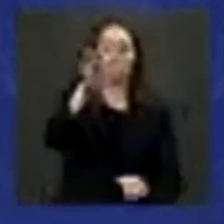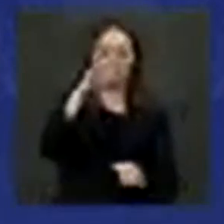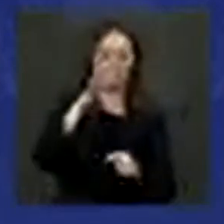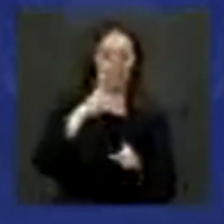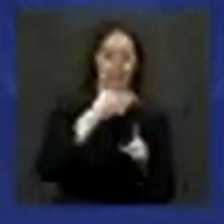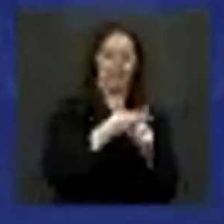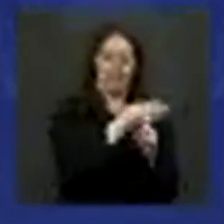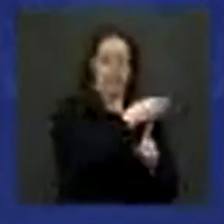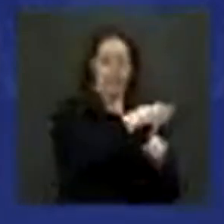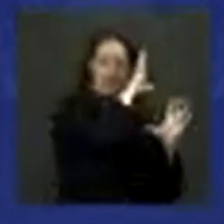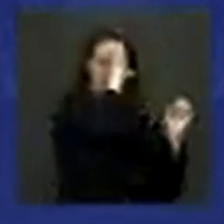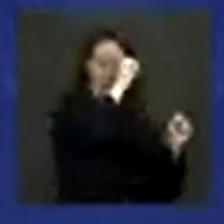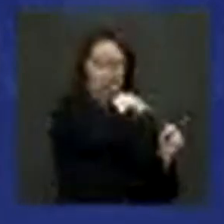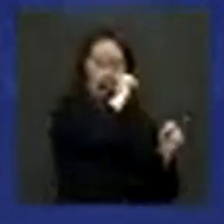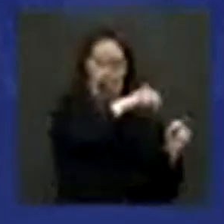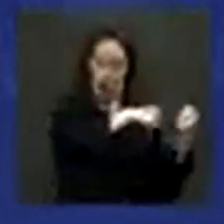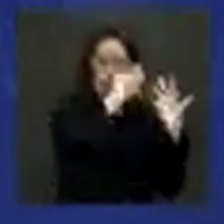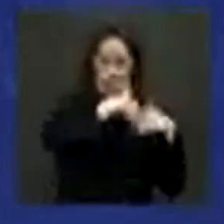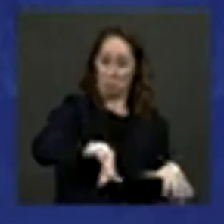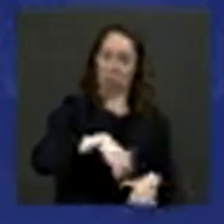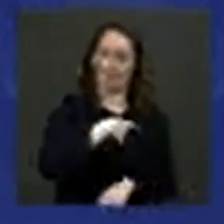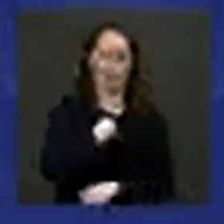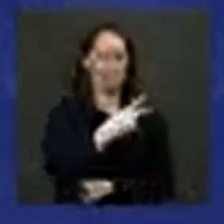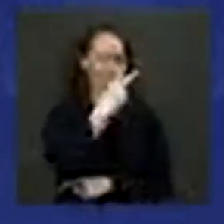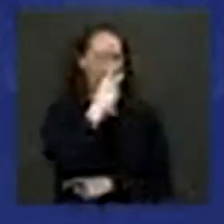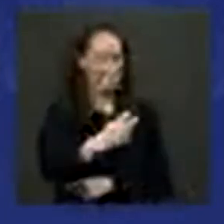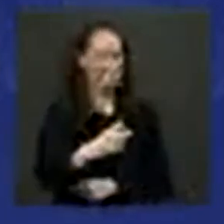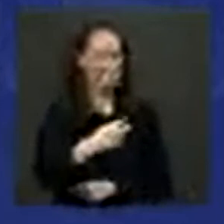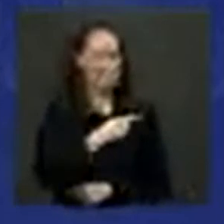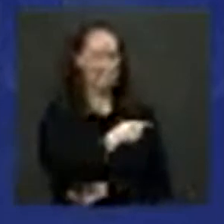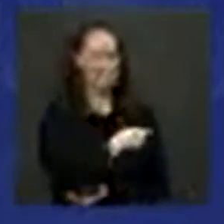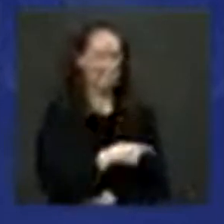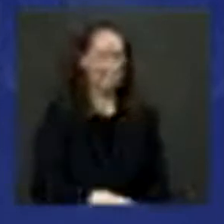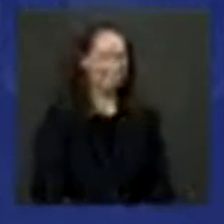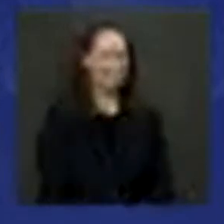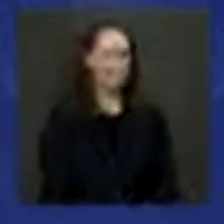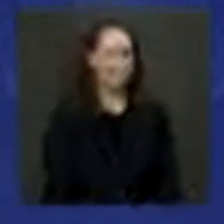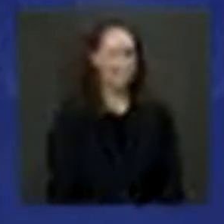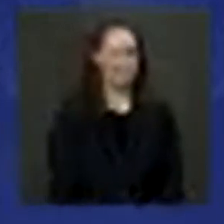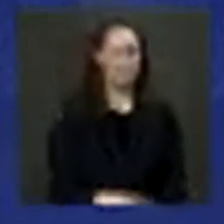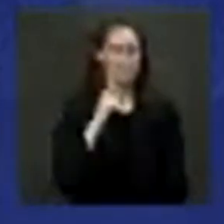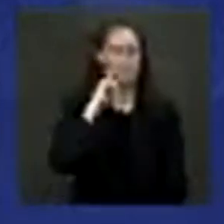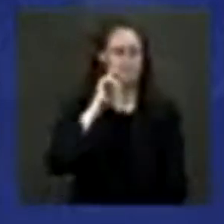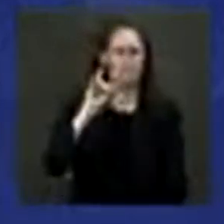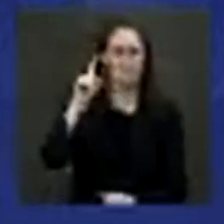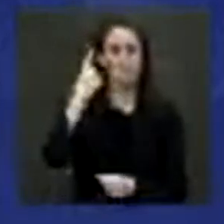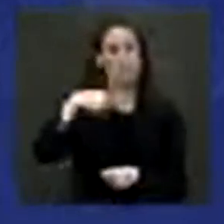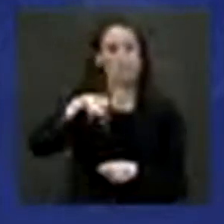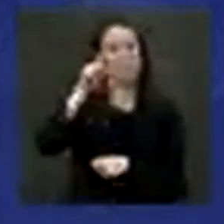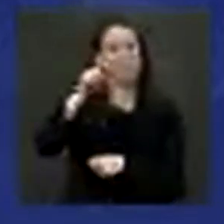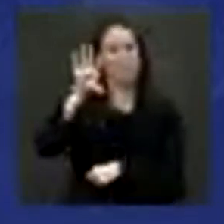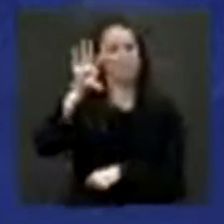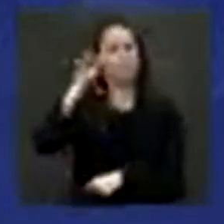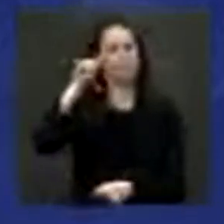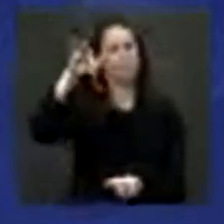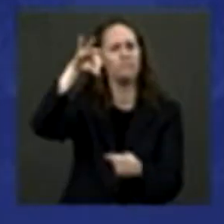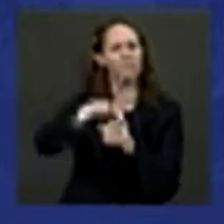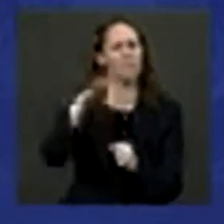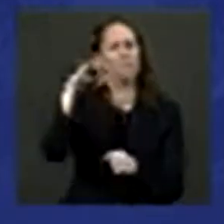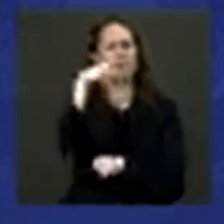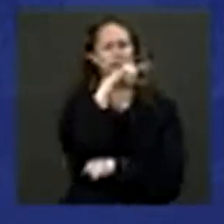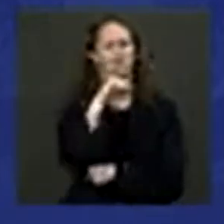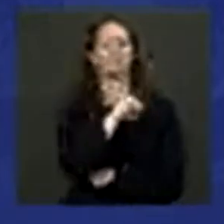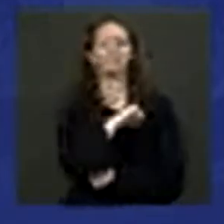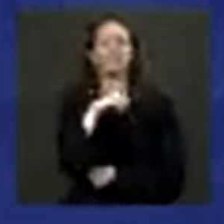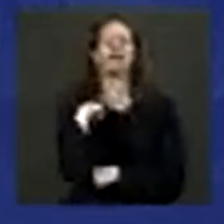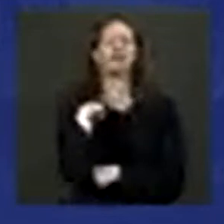close deals that's been in a position where he has only 50 votes in the Senate and a bare majority in